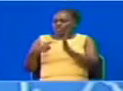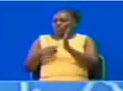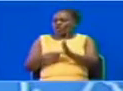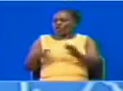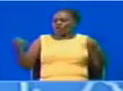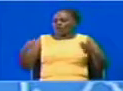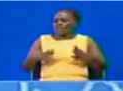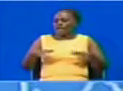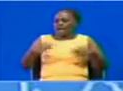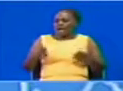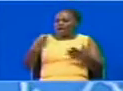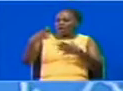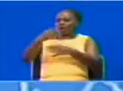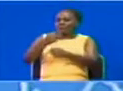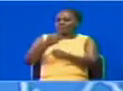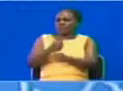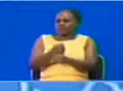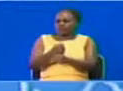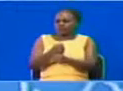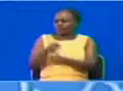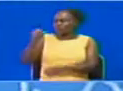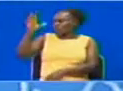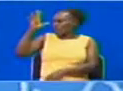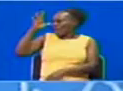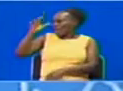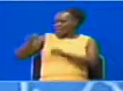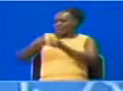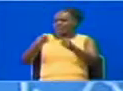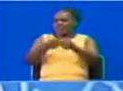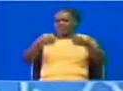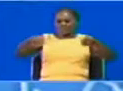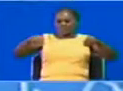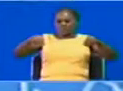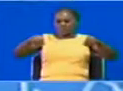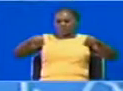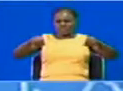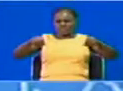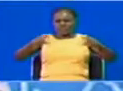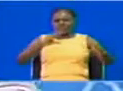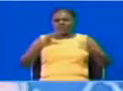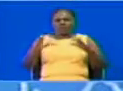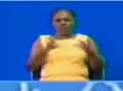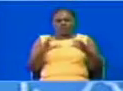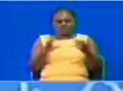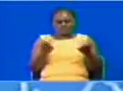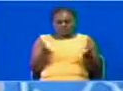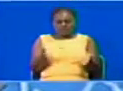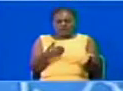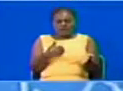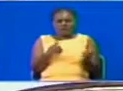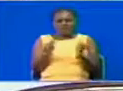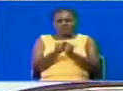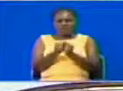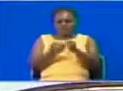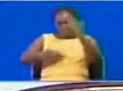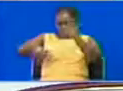and institutions conspire to go around the set standards of quality. This is a conversation I was having here with Professor